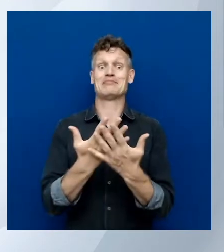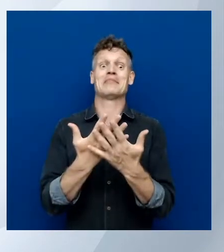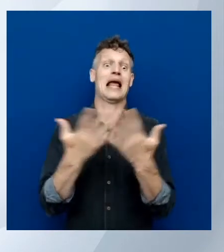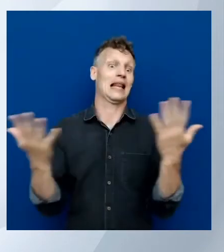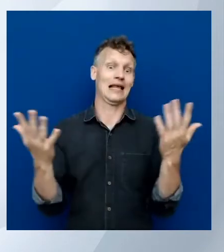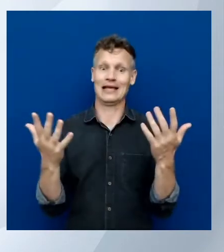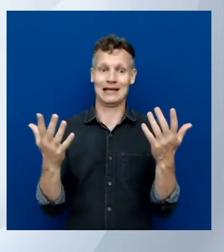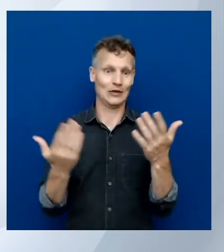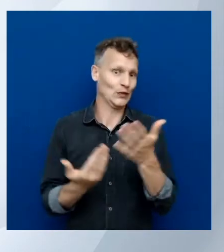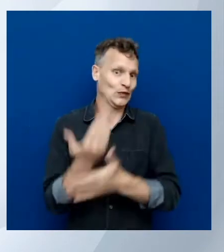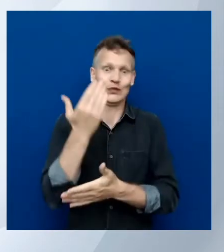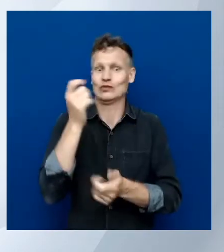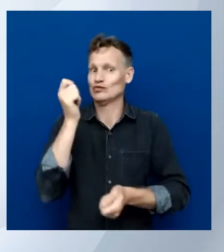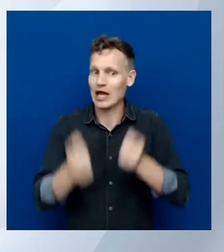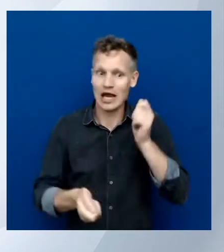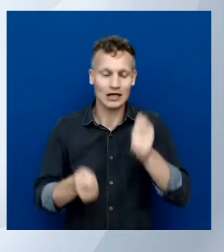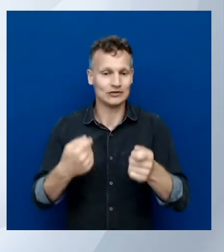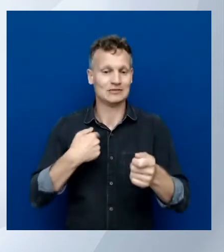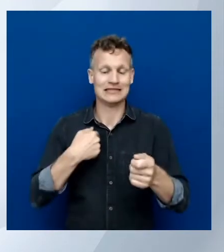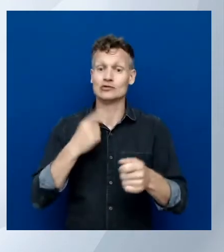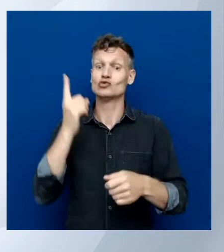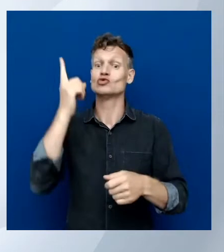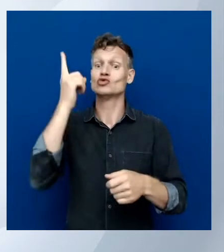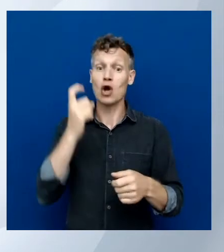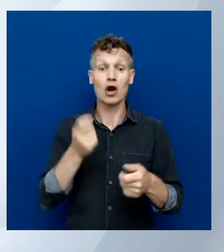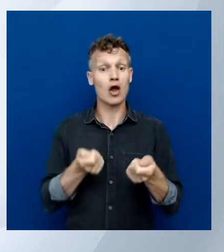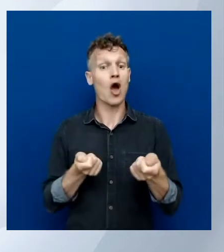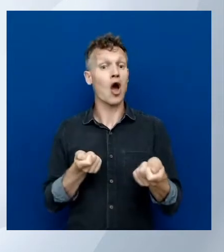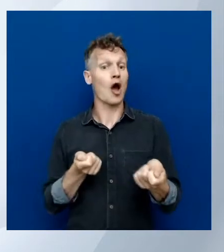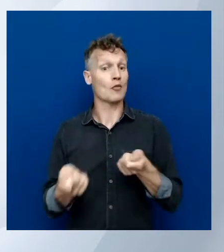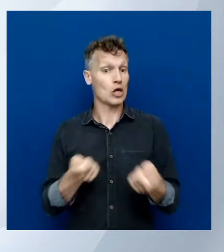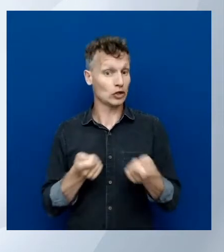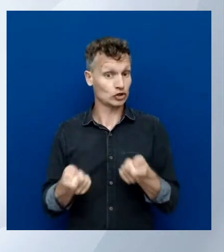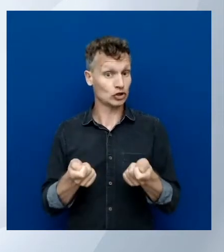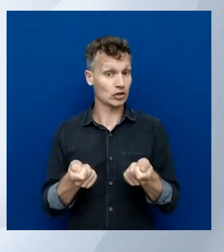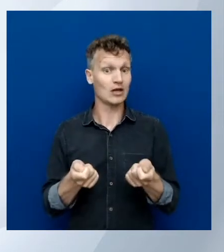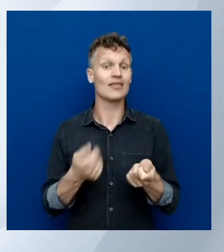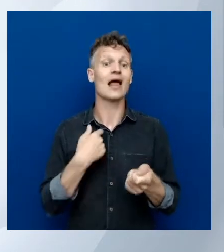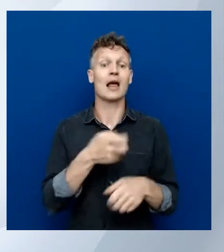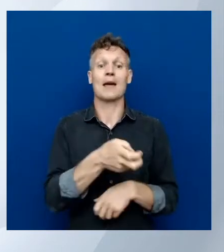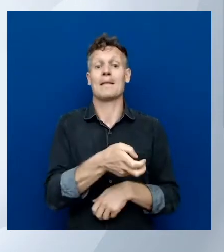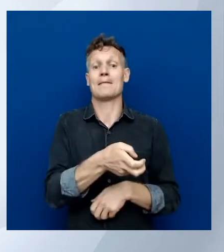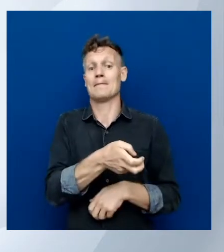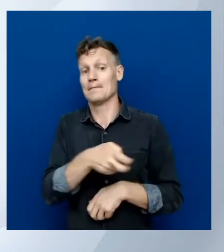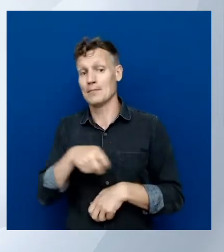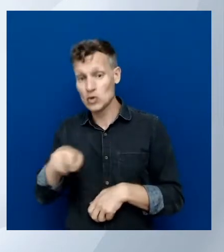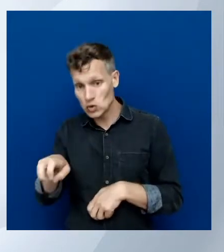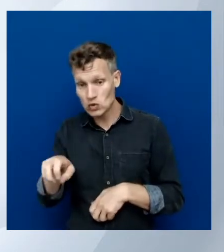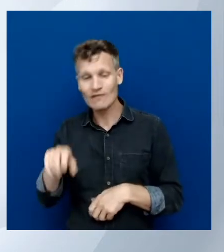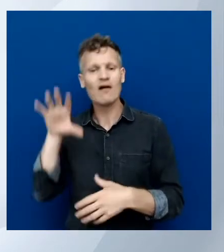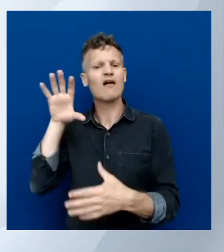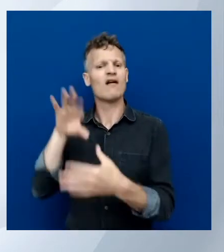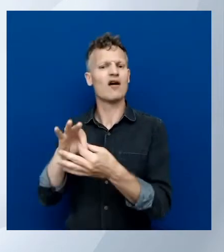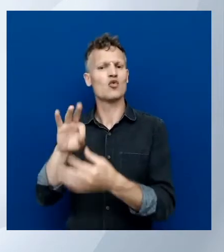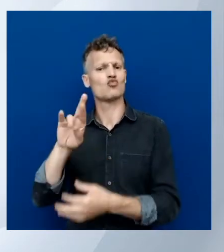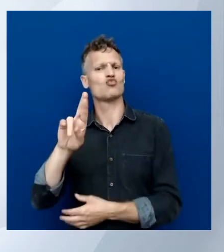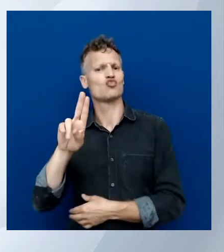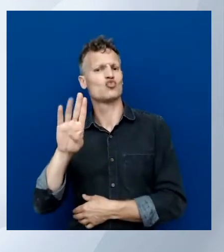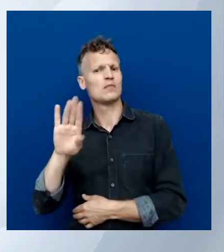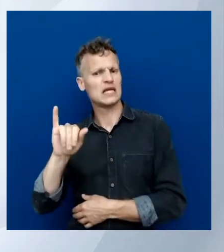I started out in operations and then moved out to do something with Ruby for a few